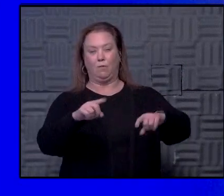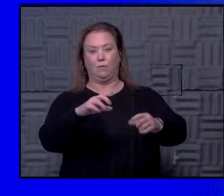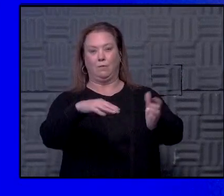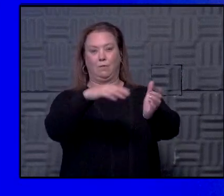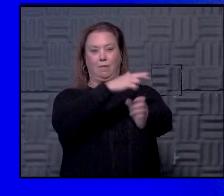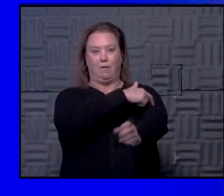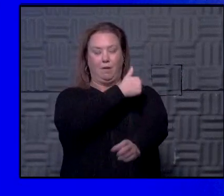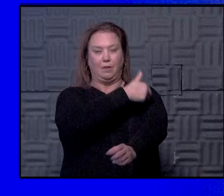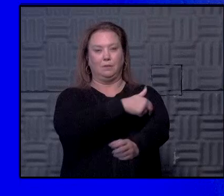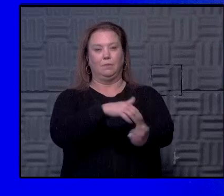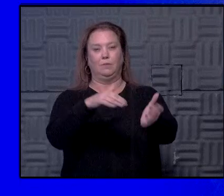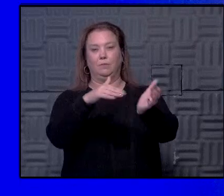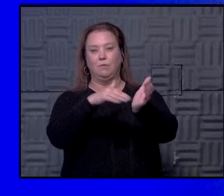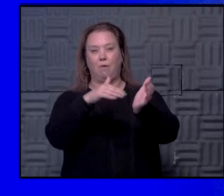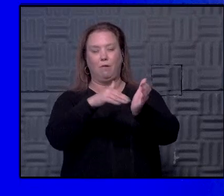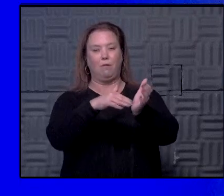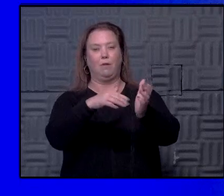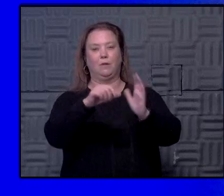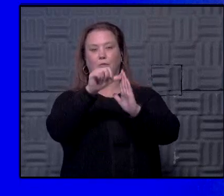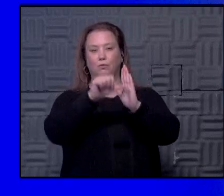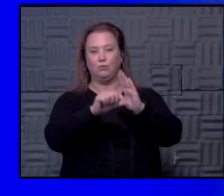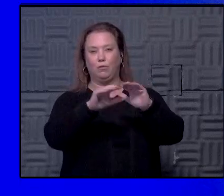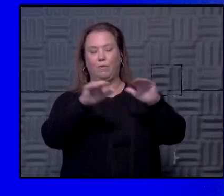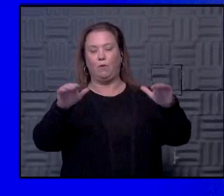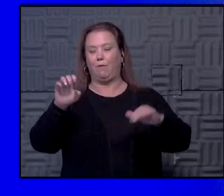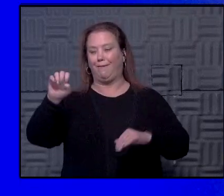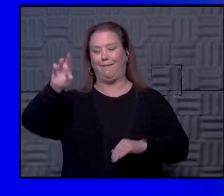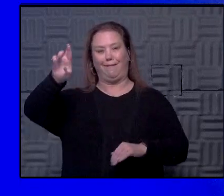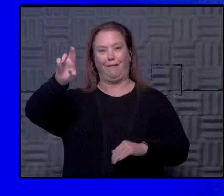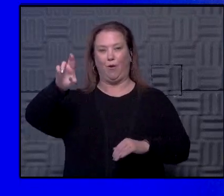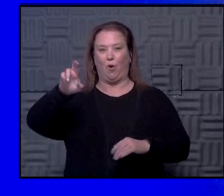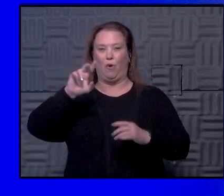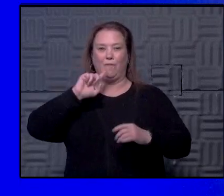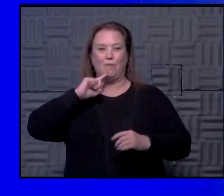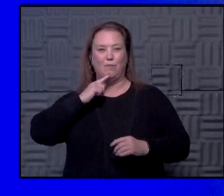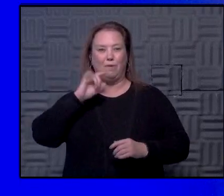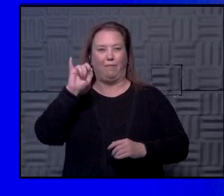whether that's just the medical surgical floor or going into the emergency department or the